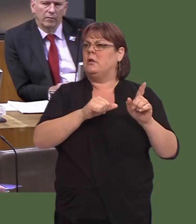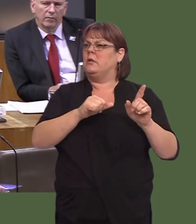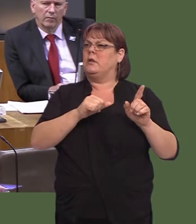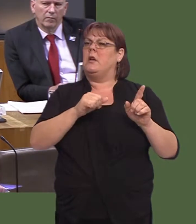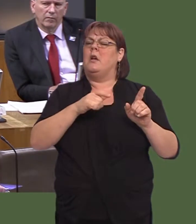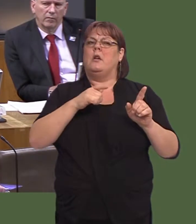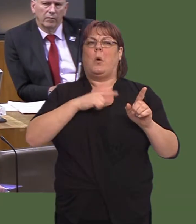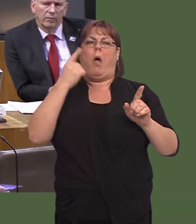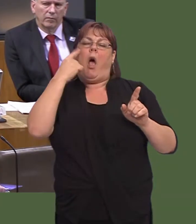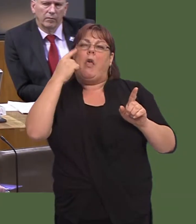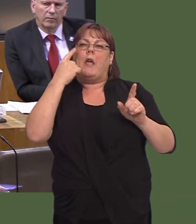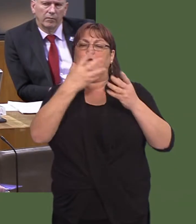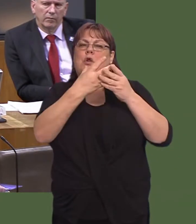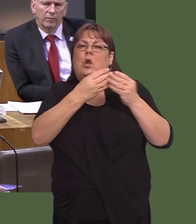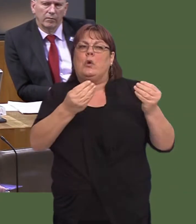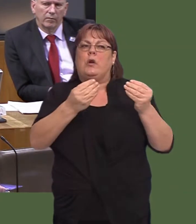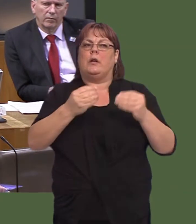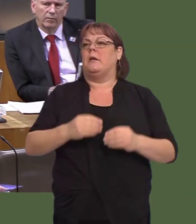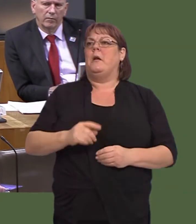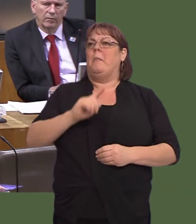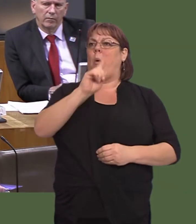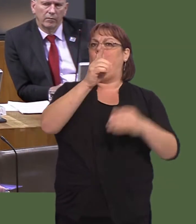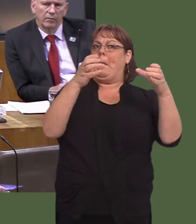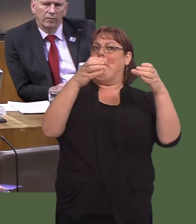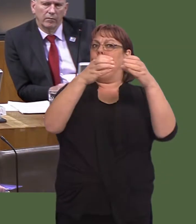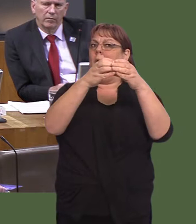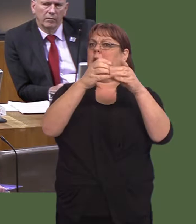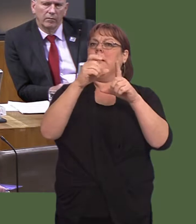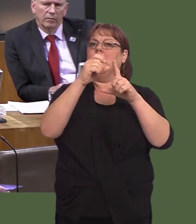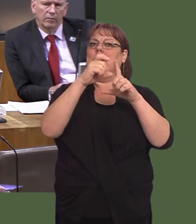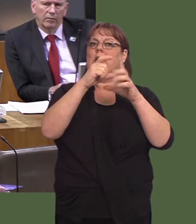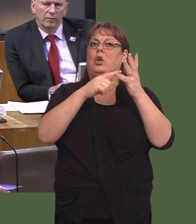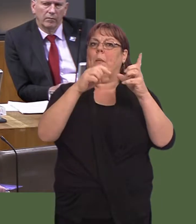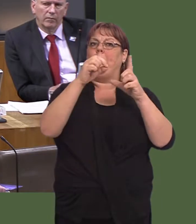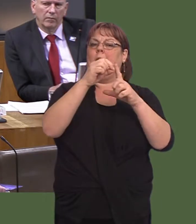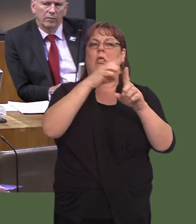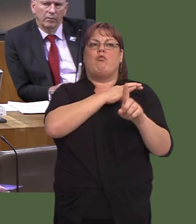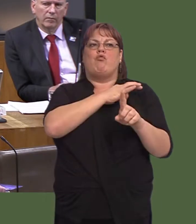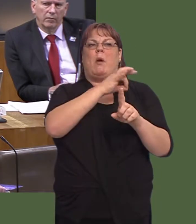seem to have is there is a veto on the part of one party that represents roughly